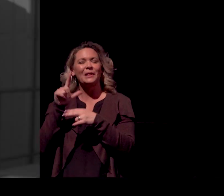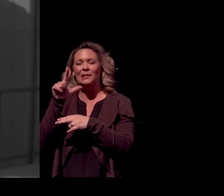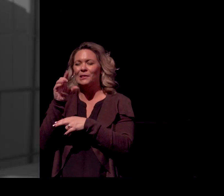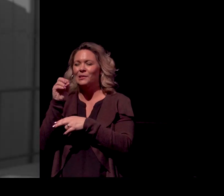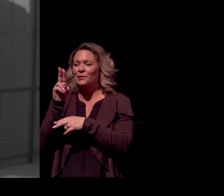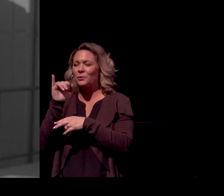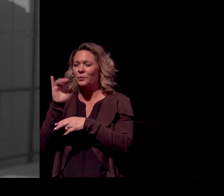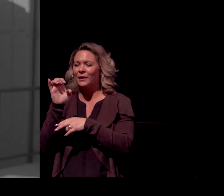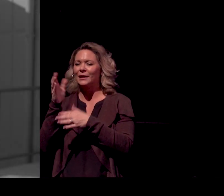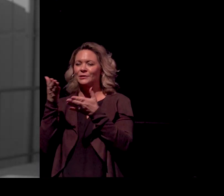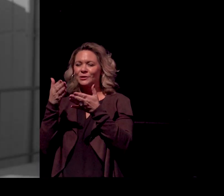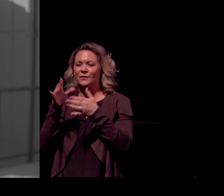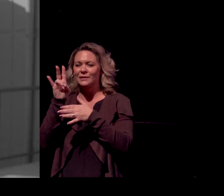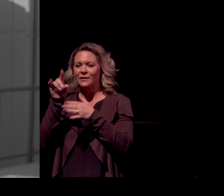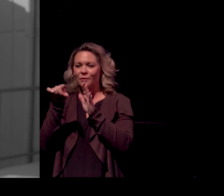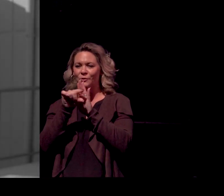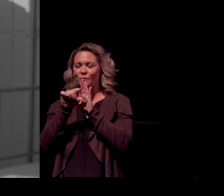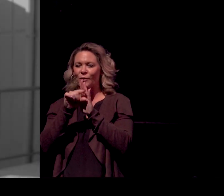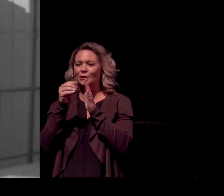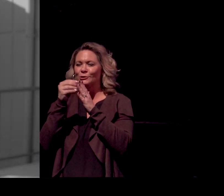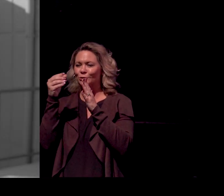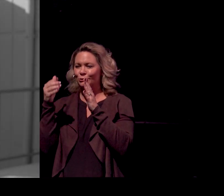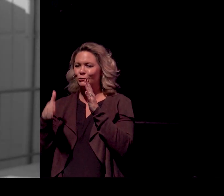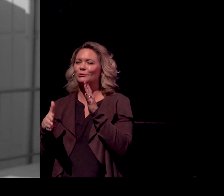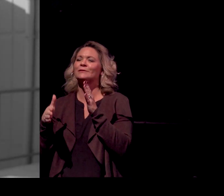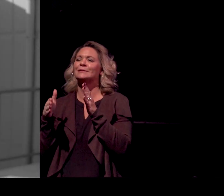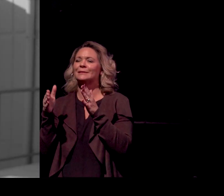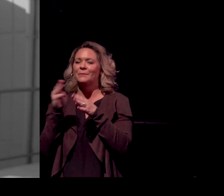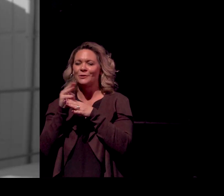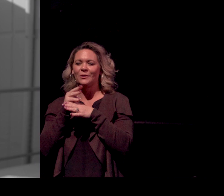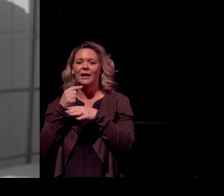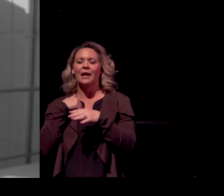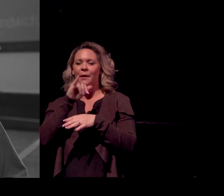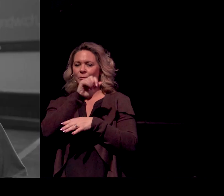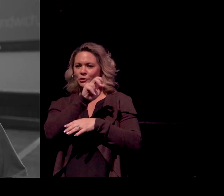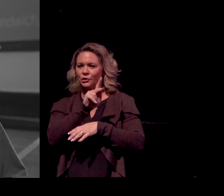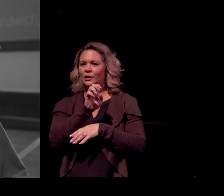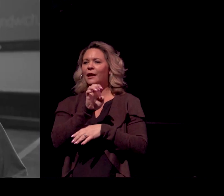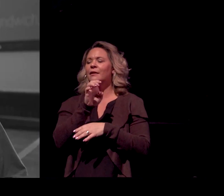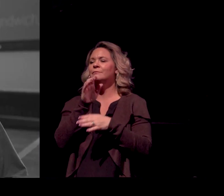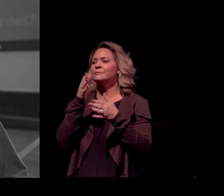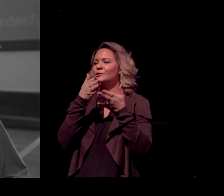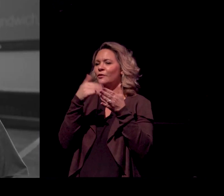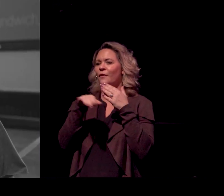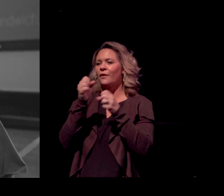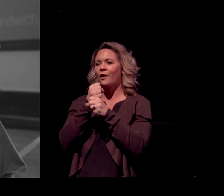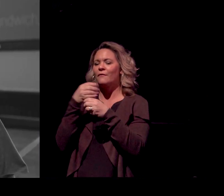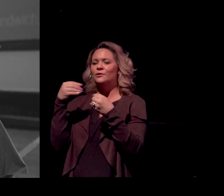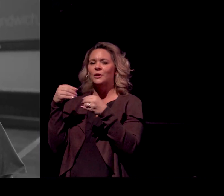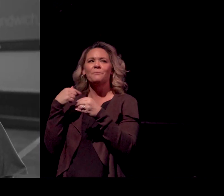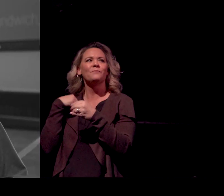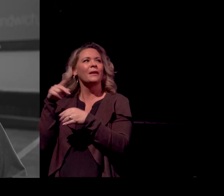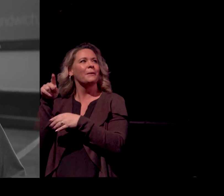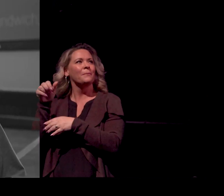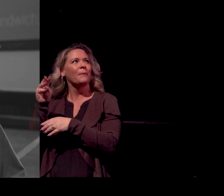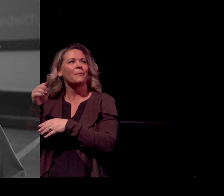My name is Louie. I serve in the 7th grade junior high students ministry. I'm Jake, and I serve in the coffee shop. I'm Hannah, and I'm